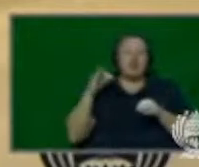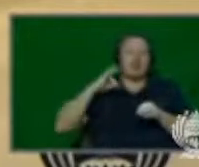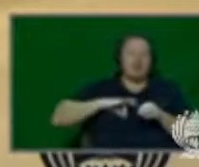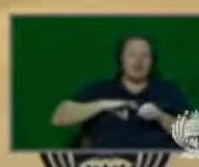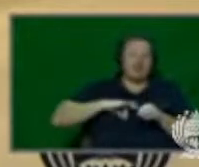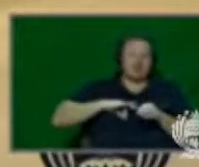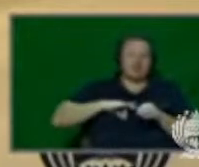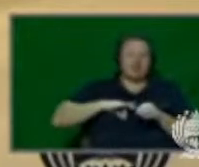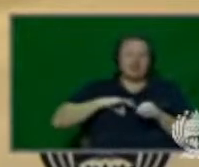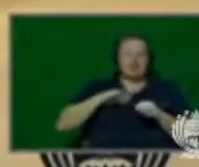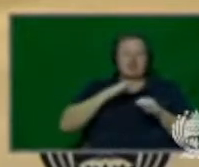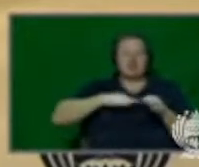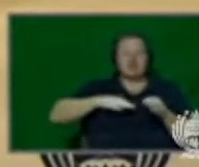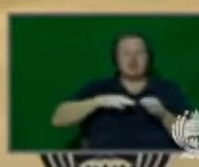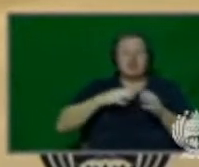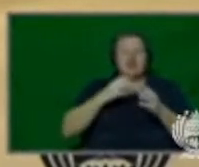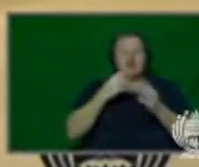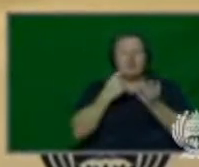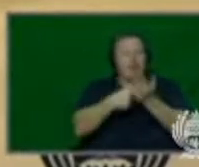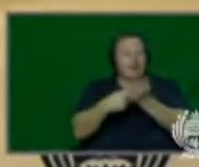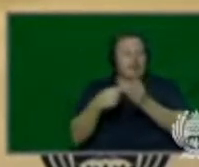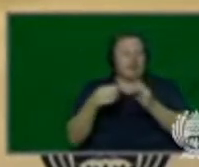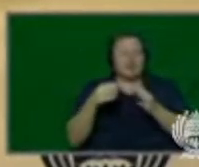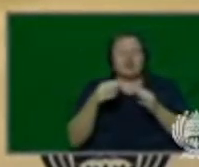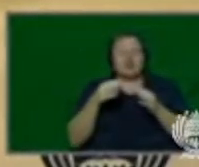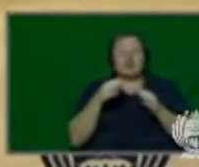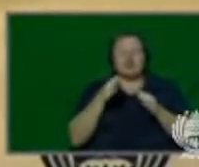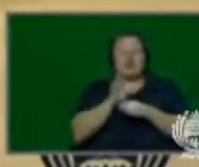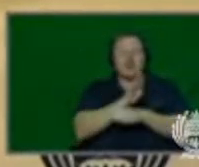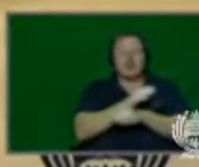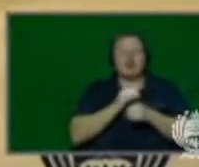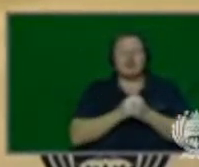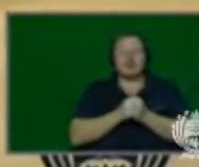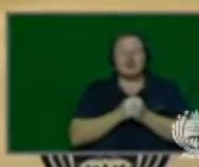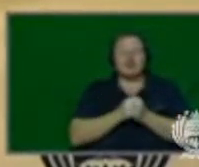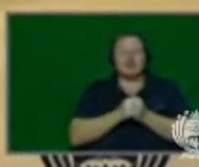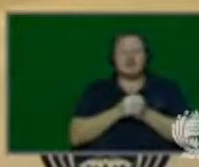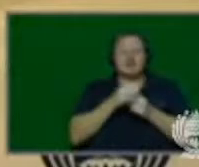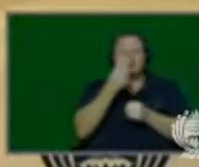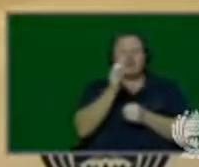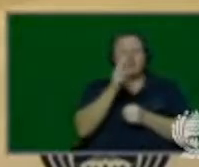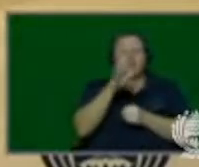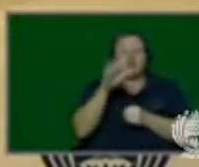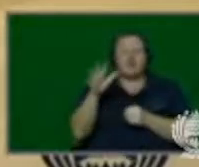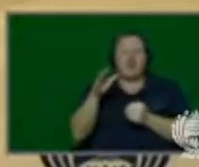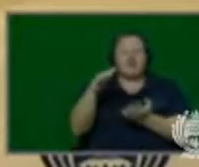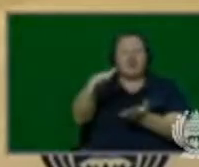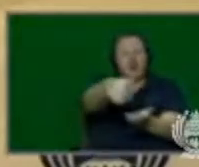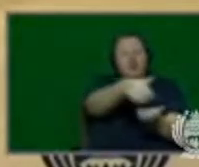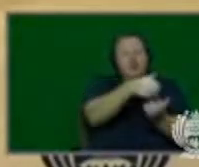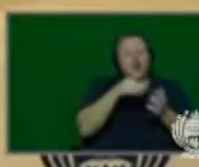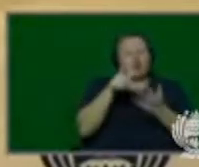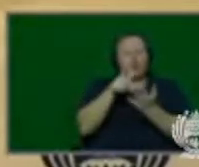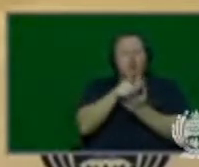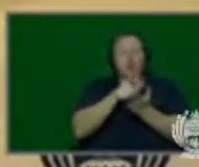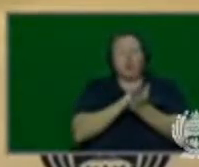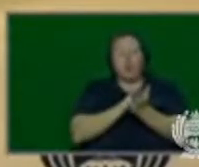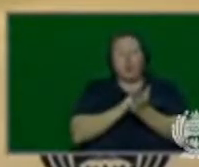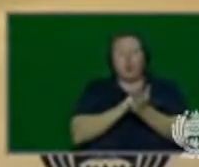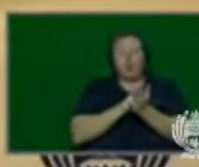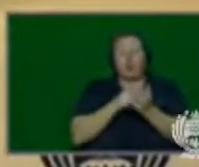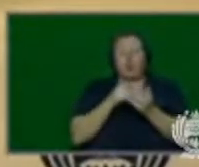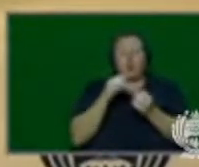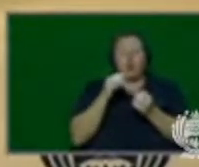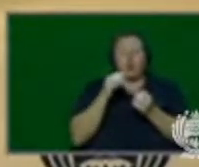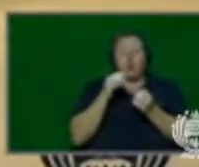Bill, the 2025 Revenue Laws Amendment Bill, the 2025